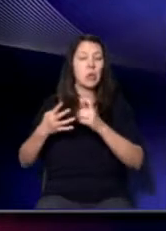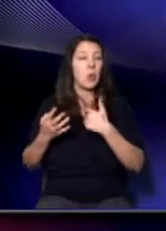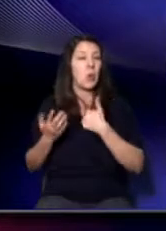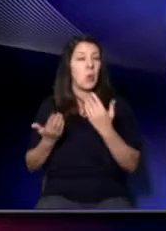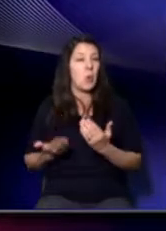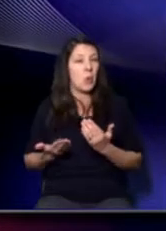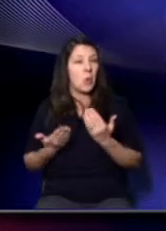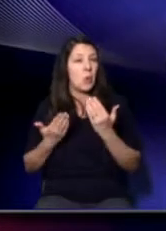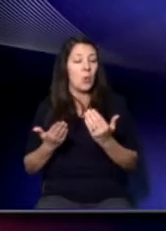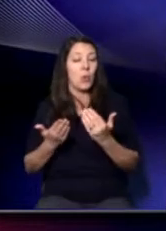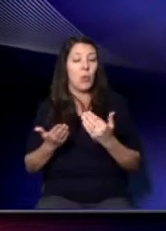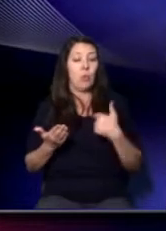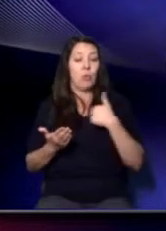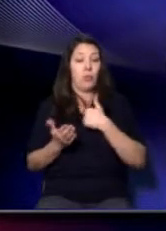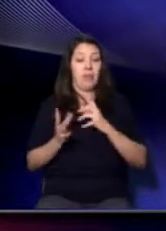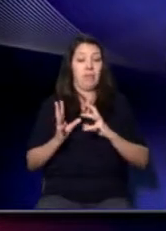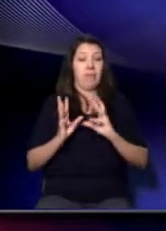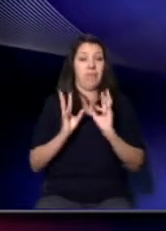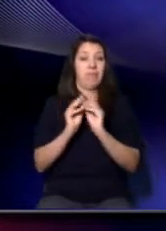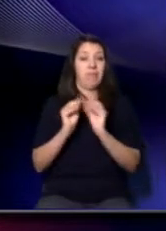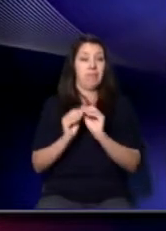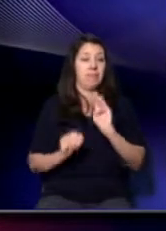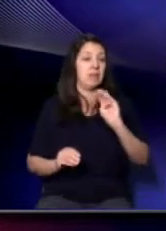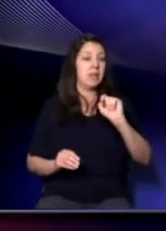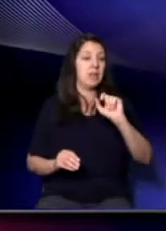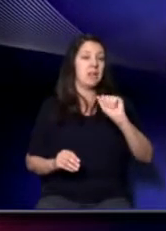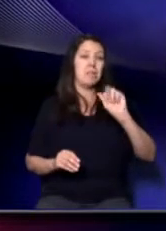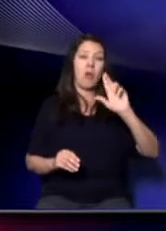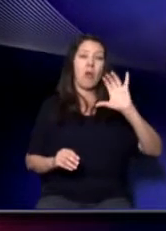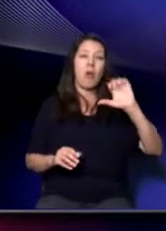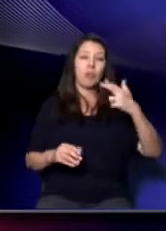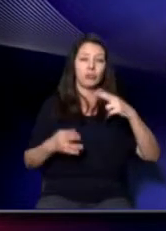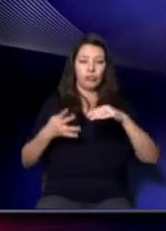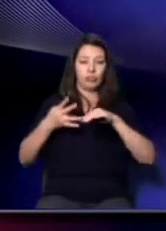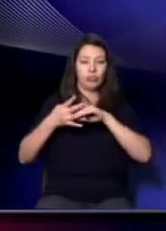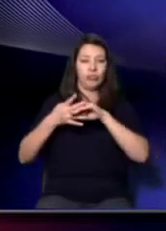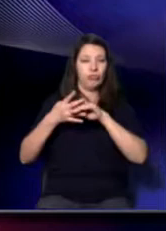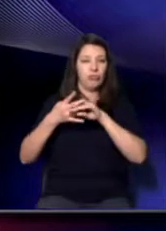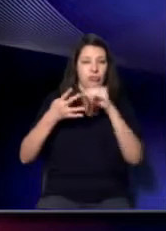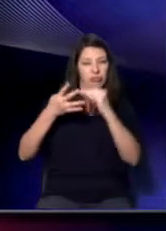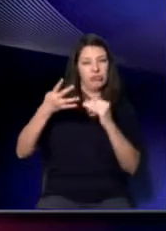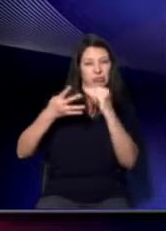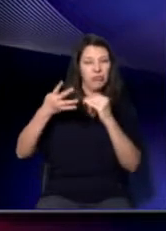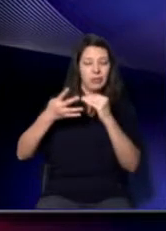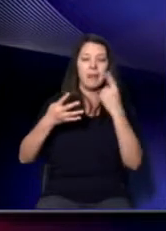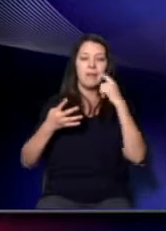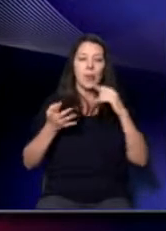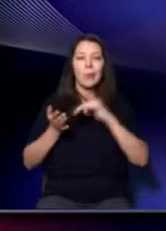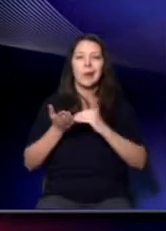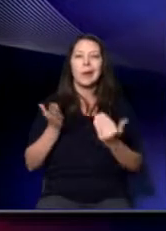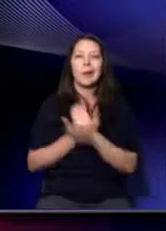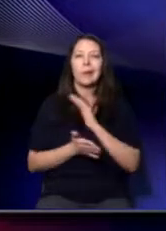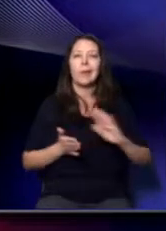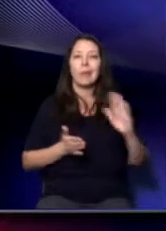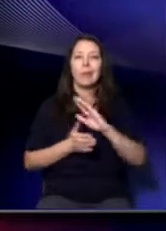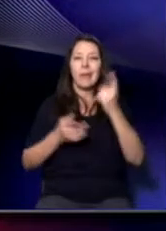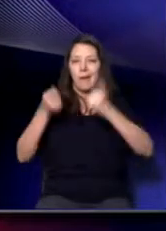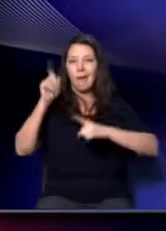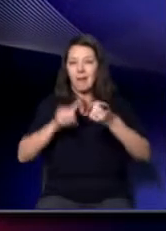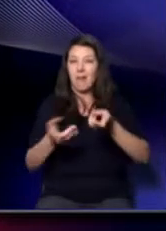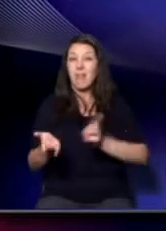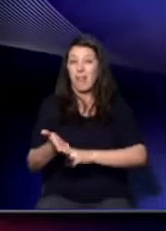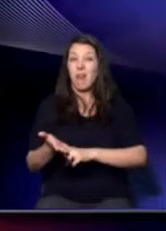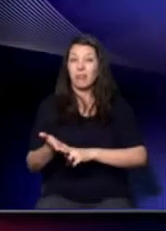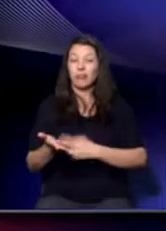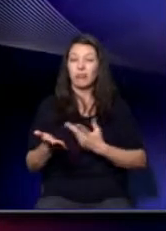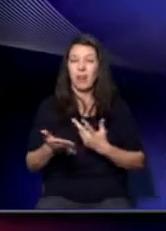meeting mid-March to make those recommendations for renewal of contracts.